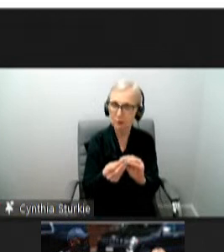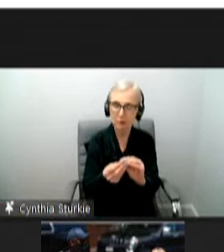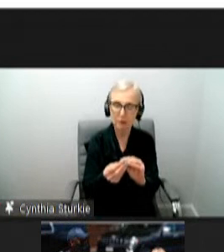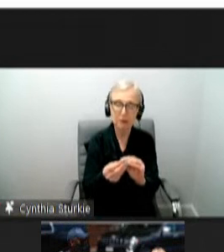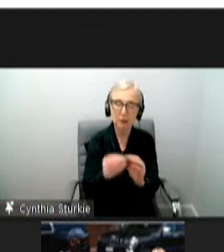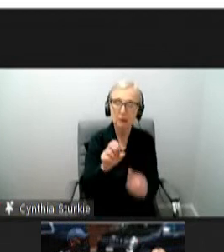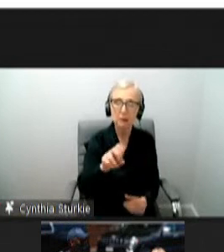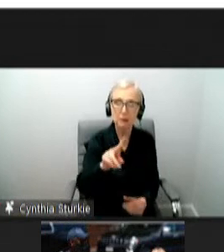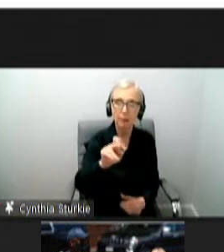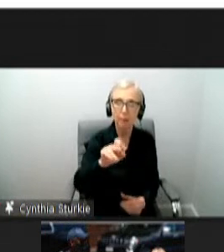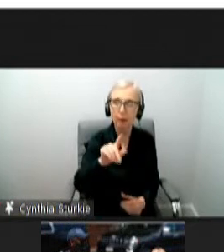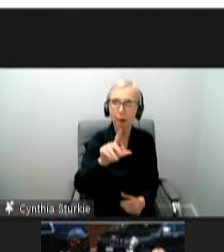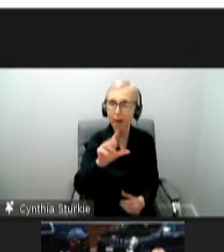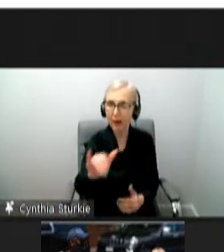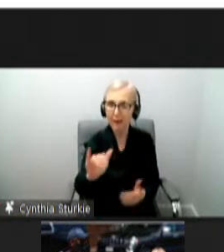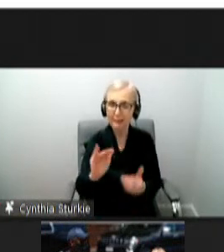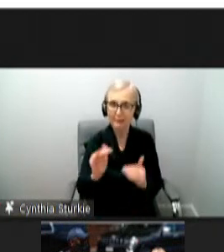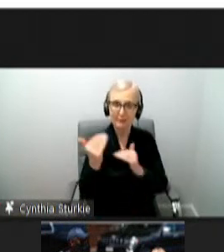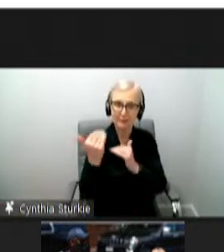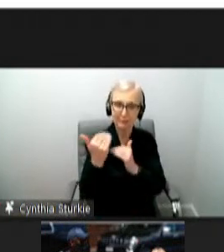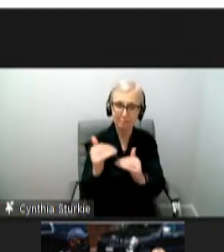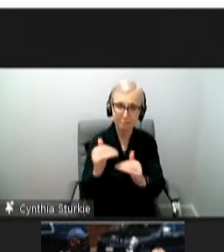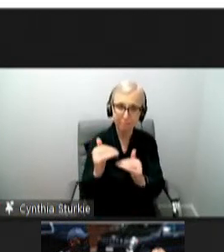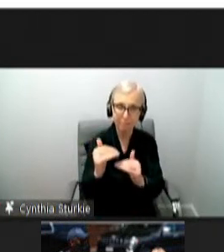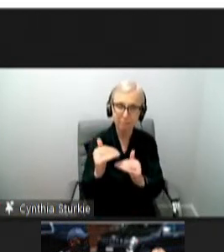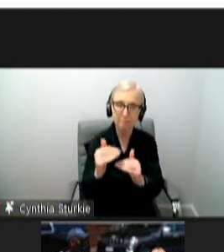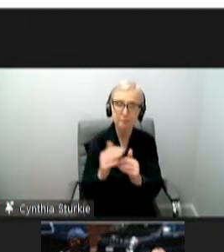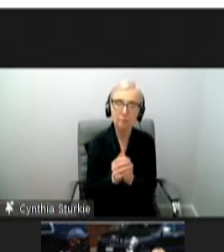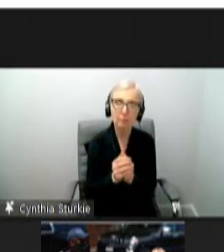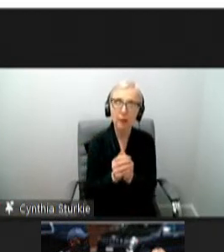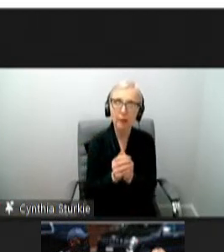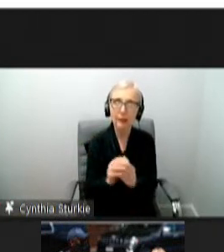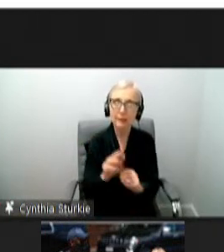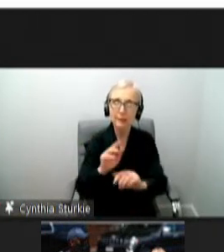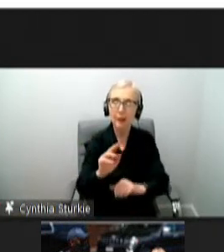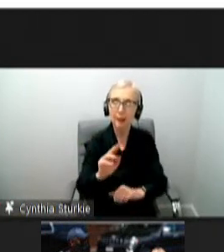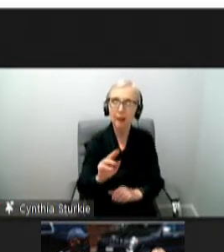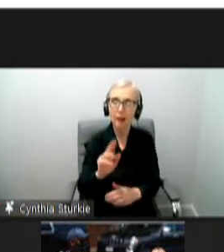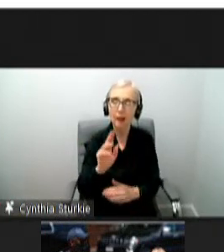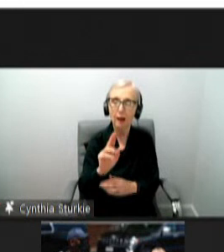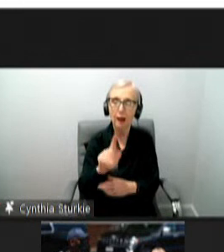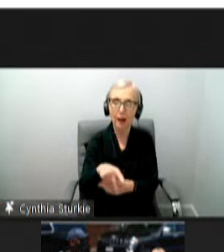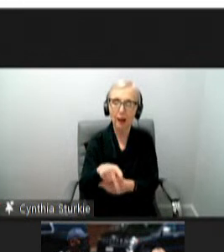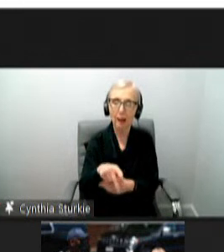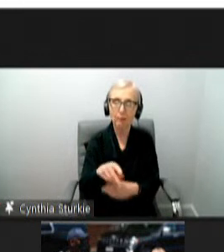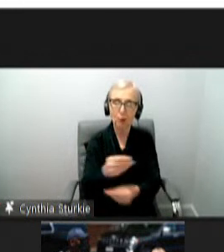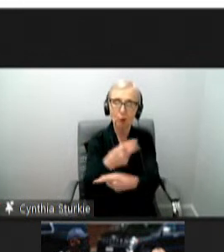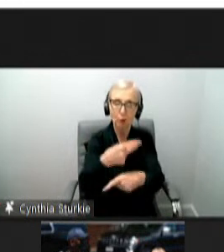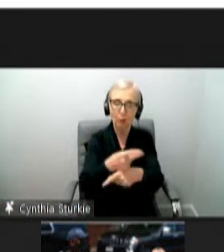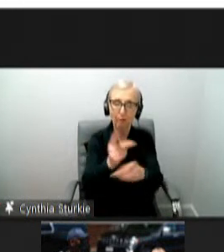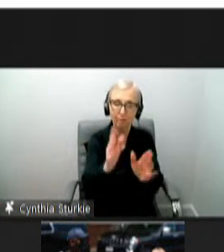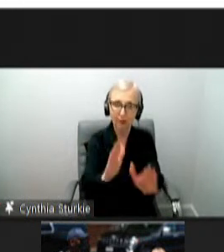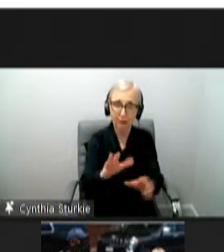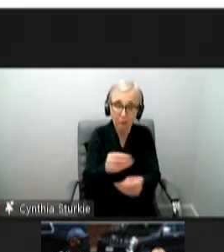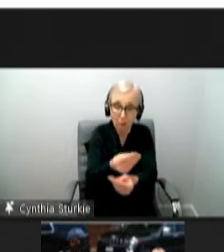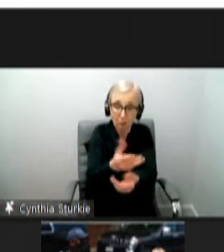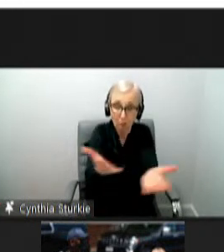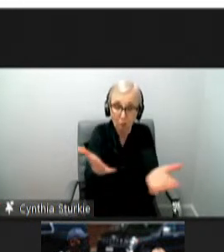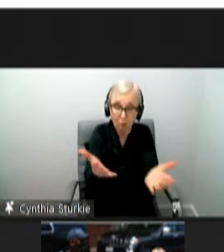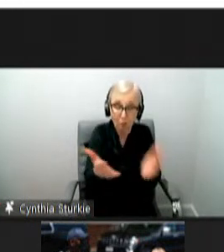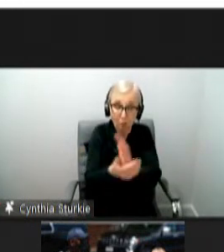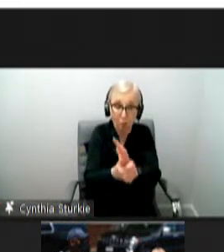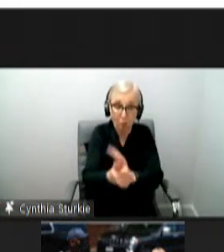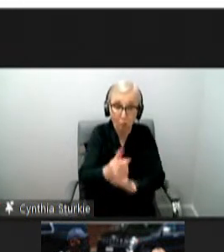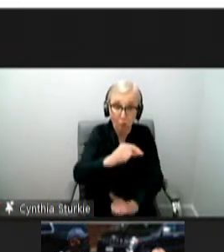really constrained, and it's up to providers to make sure that they're advising their patients who would meet the qualifications